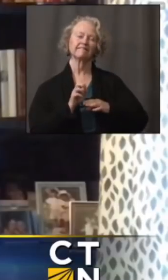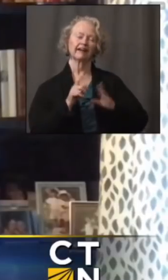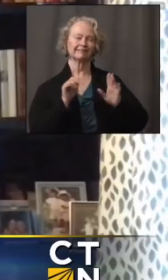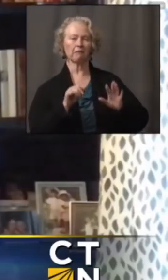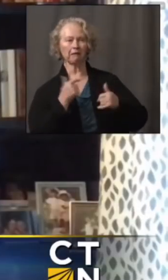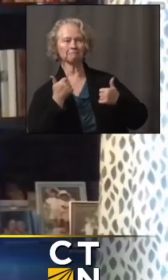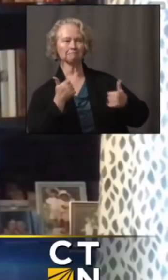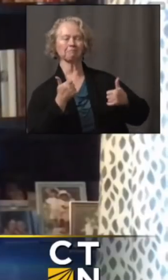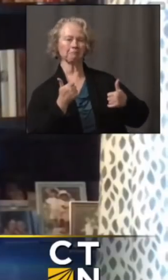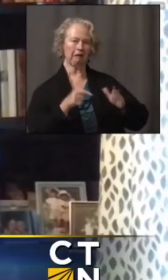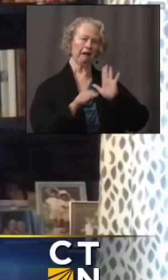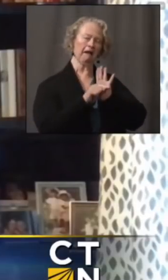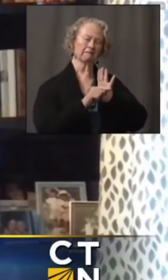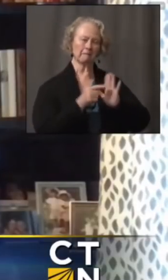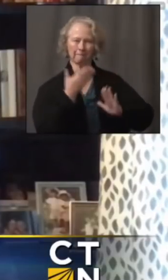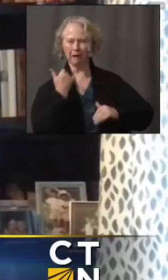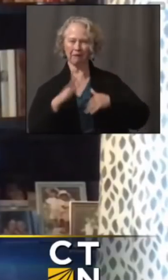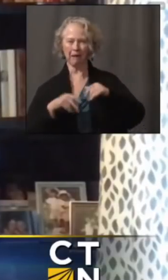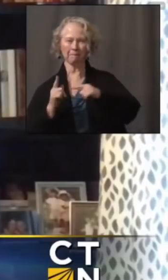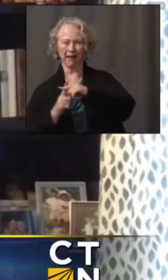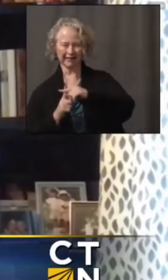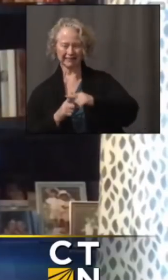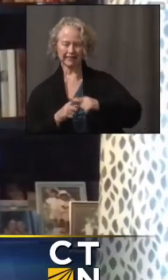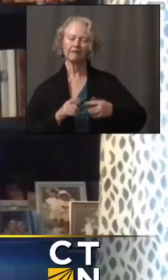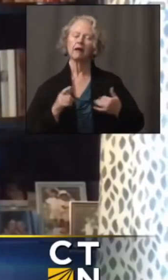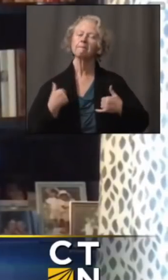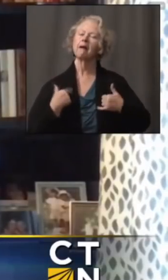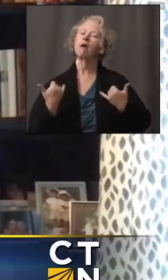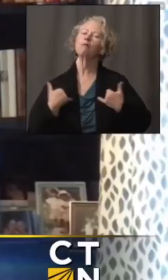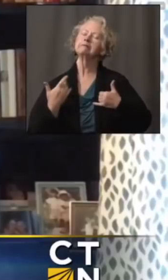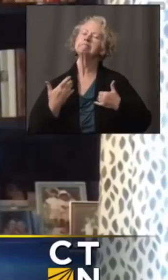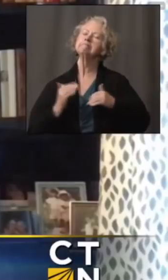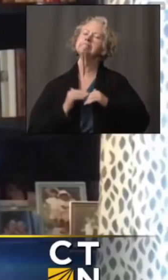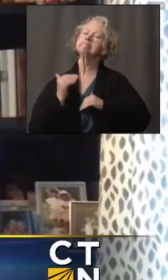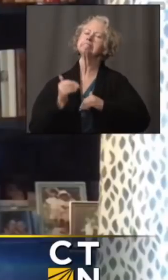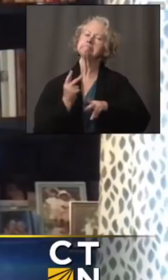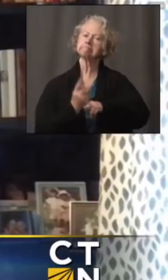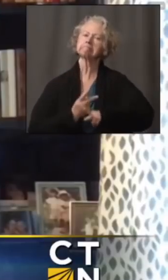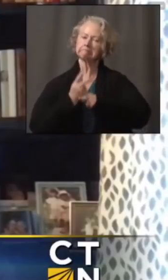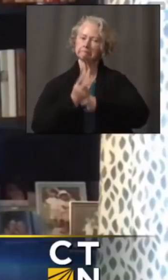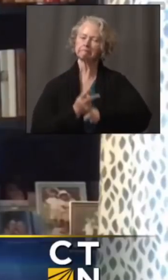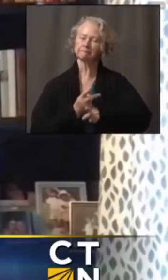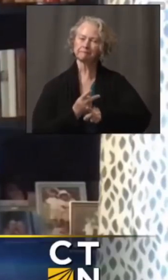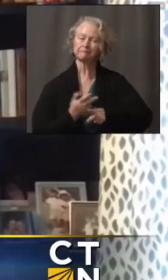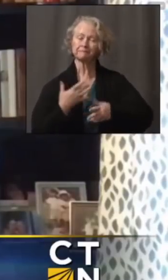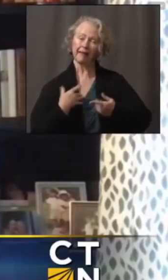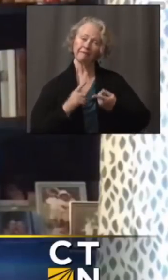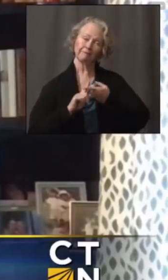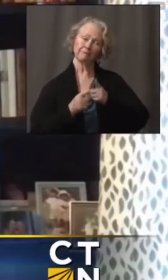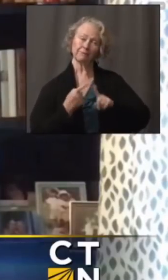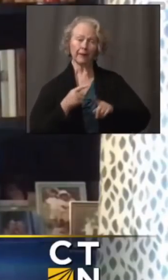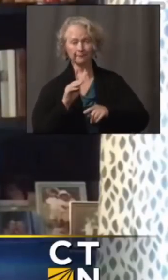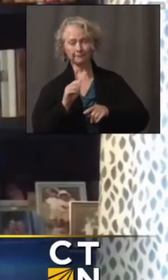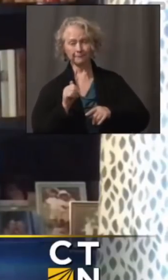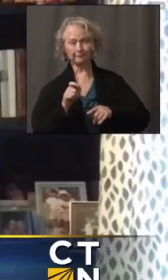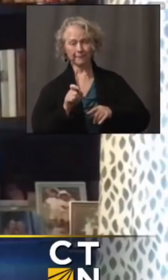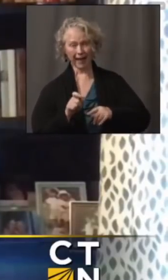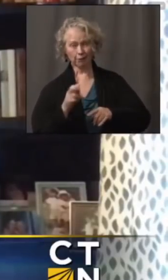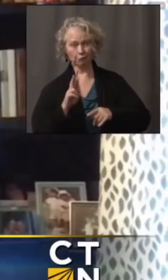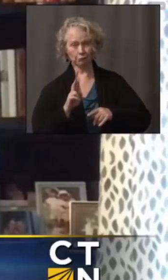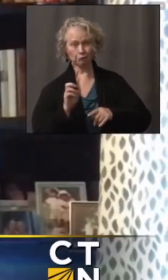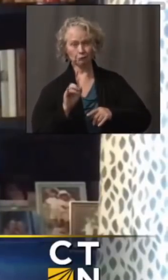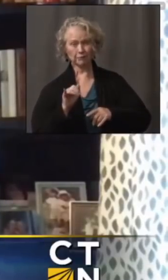positive. And we did this out of an abundance of caution. My friend Max Reese, who's still